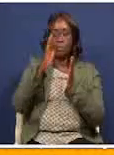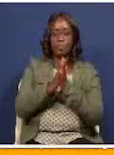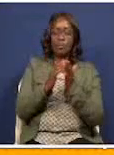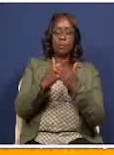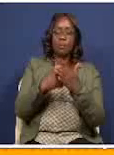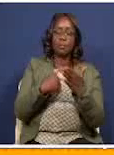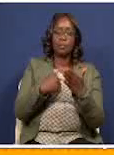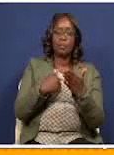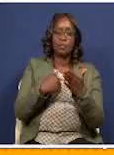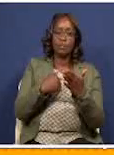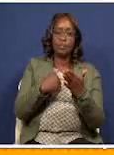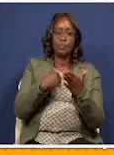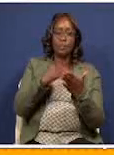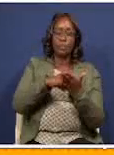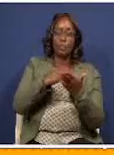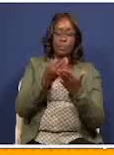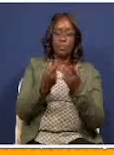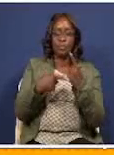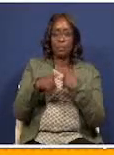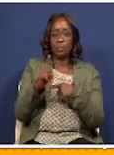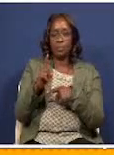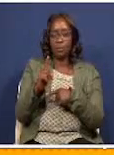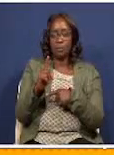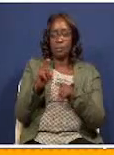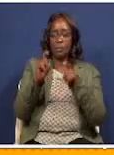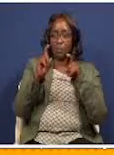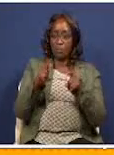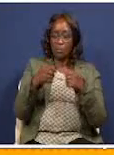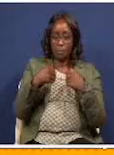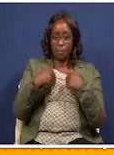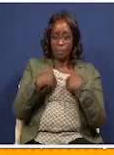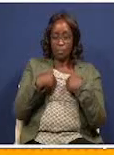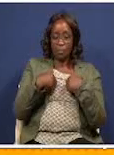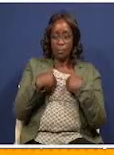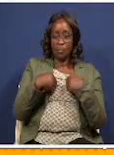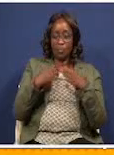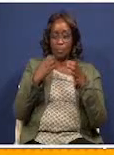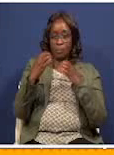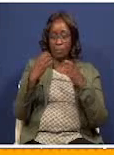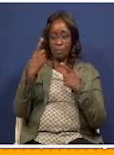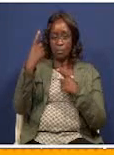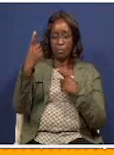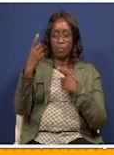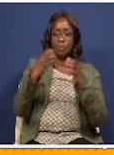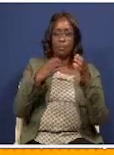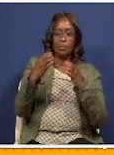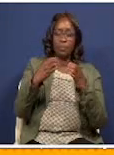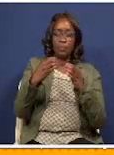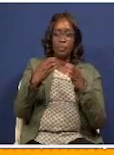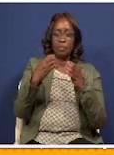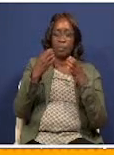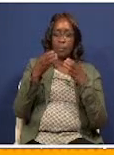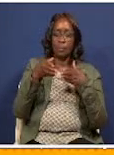iya rwariruru idira rwekulu kakua. There has to be consultation, that's one. Consultation is a